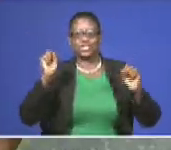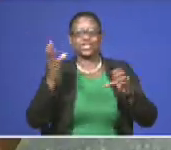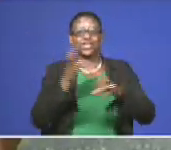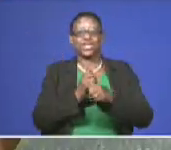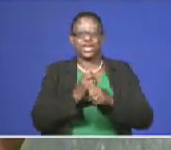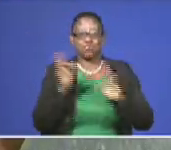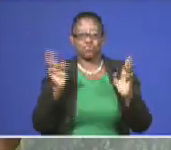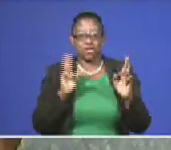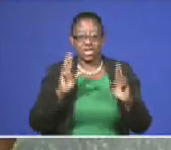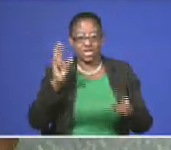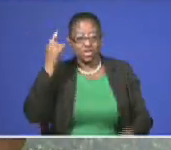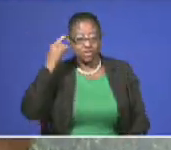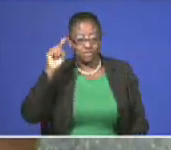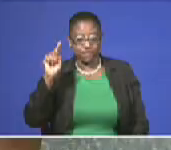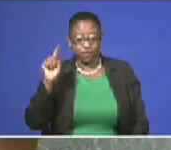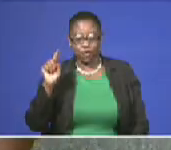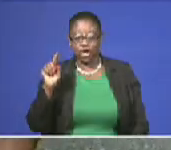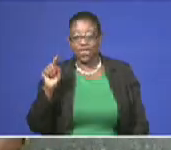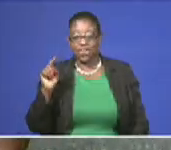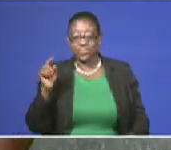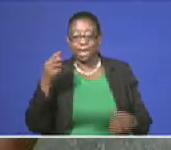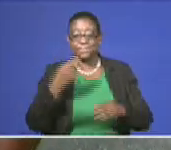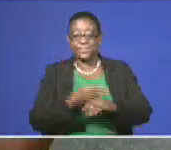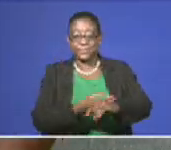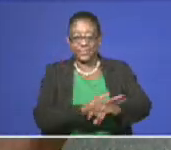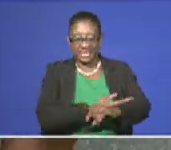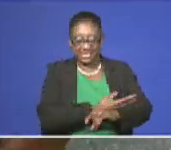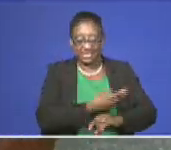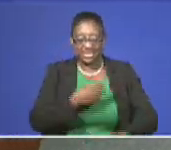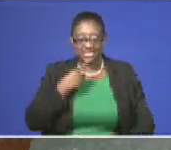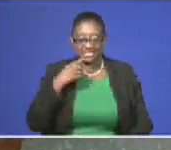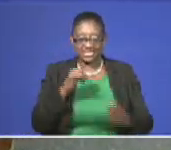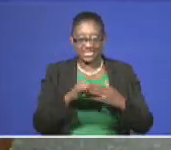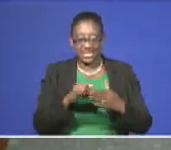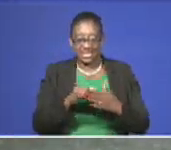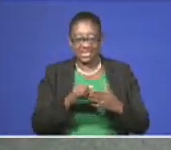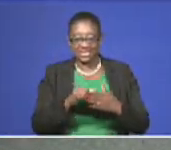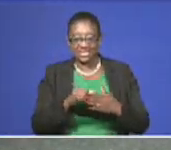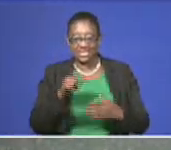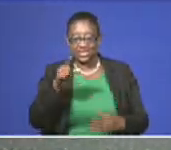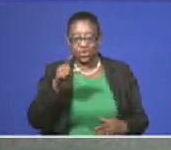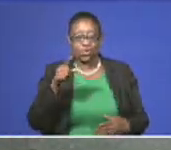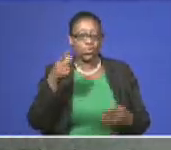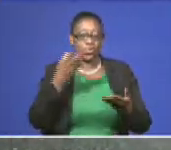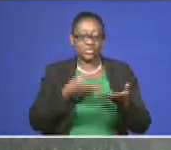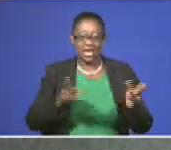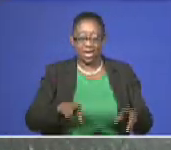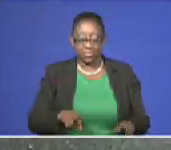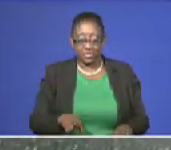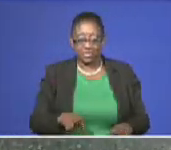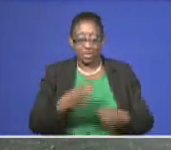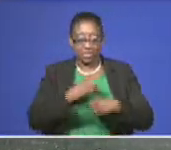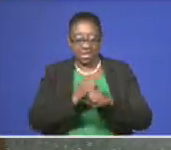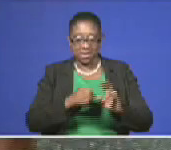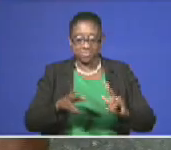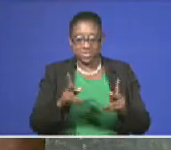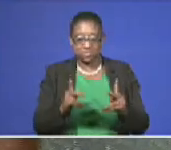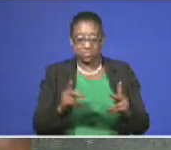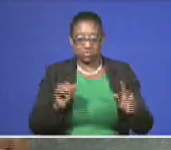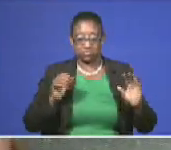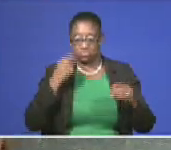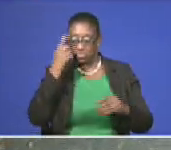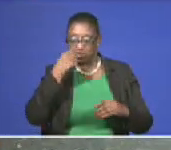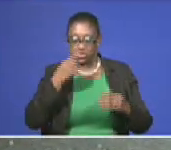over at MacFit 360 to speak with one of its trainers, Taran Knowles, on his approach on whipping persons into shape for the